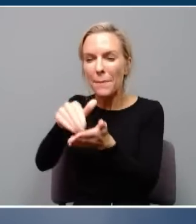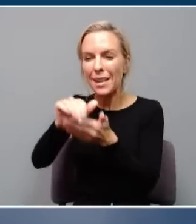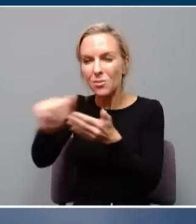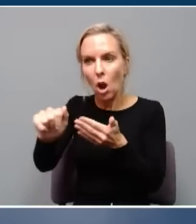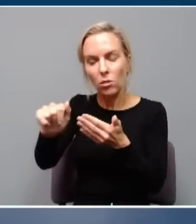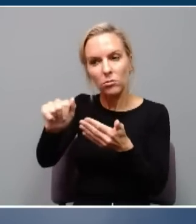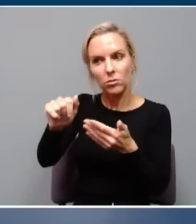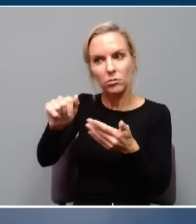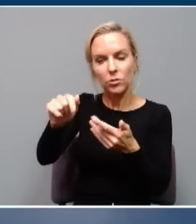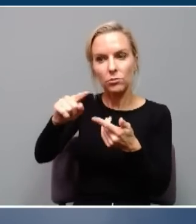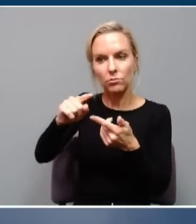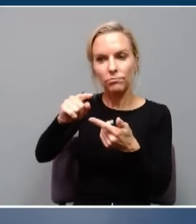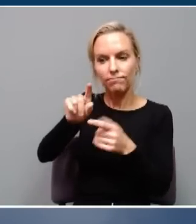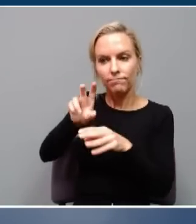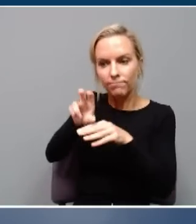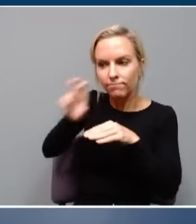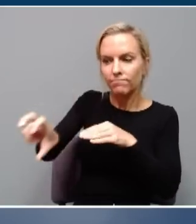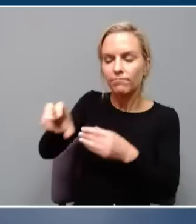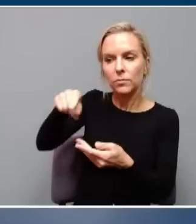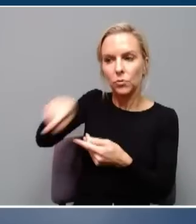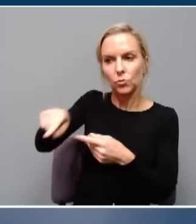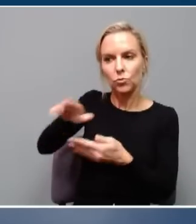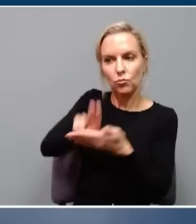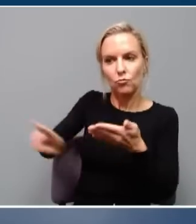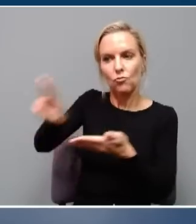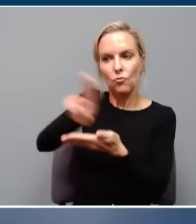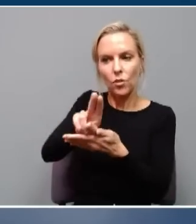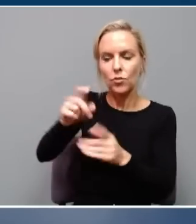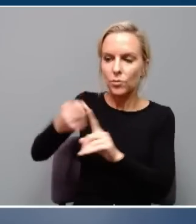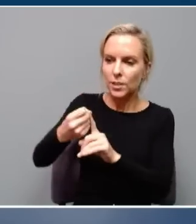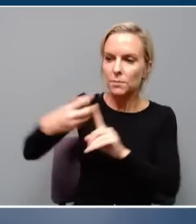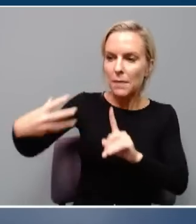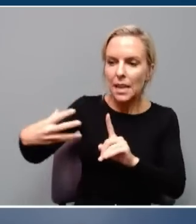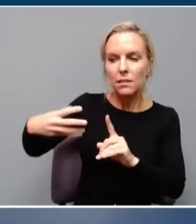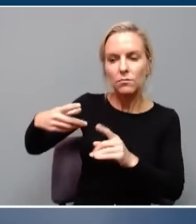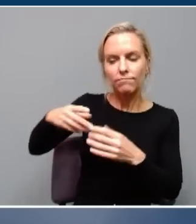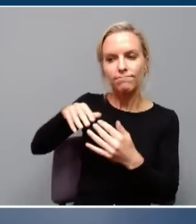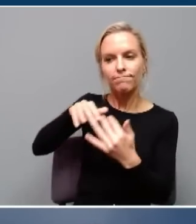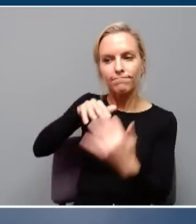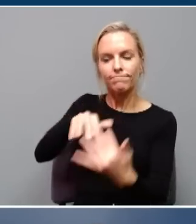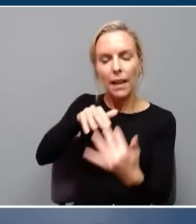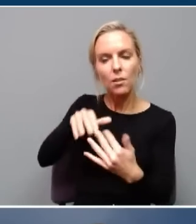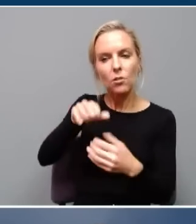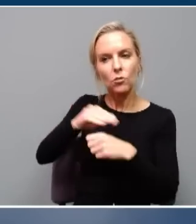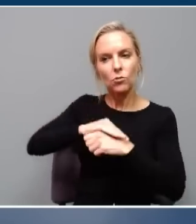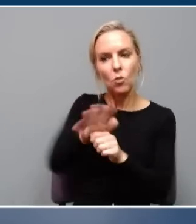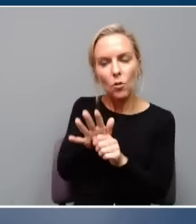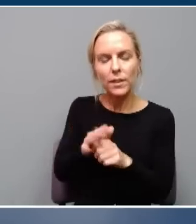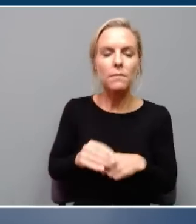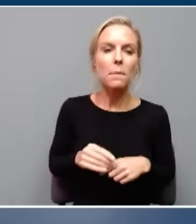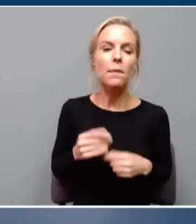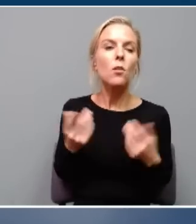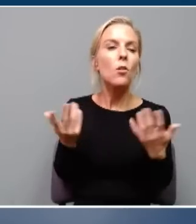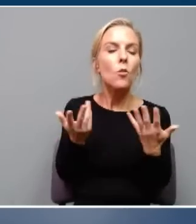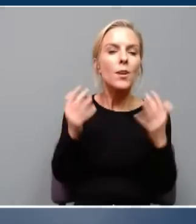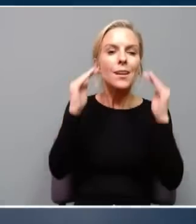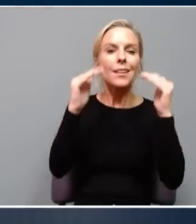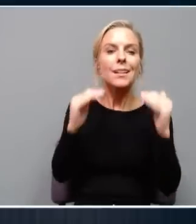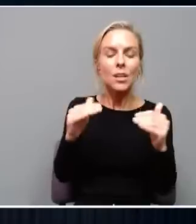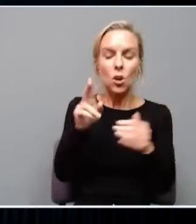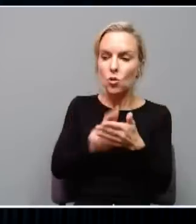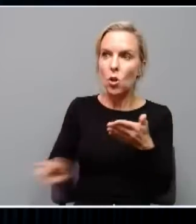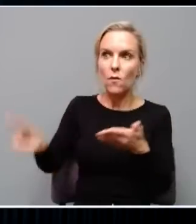from expenditures that we have made to battle COVID. One of the things that they did, our universities did so